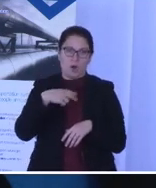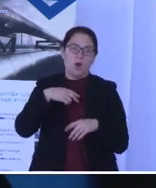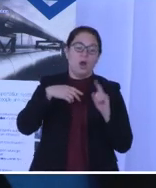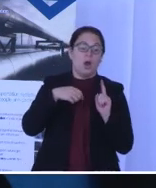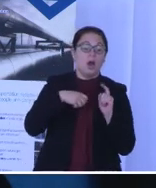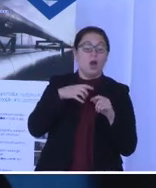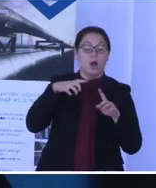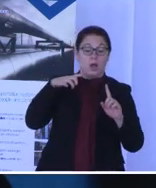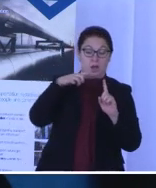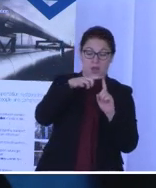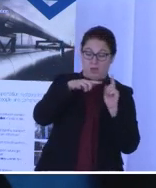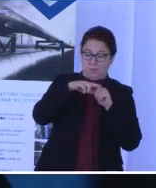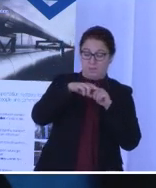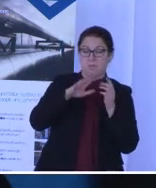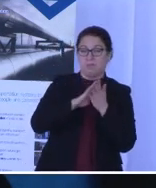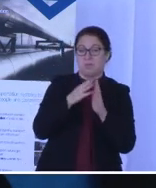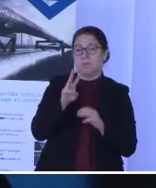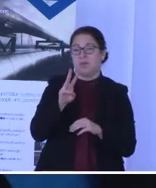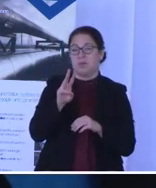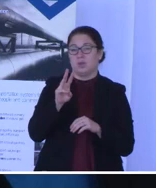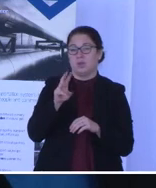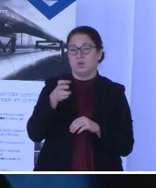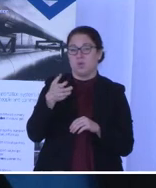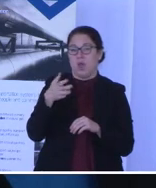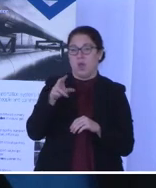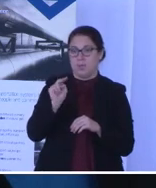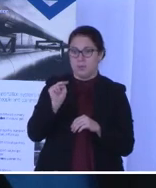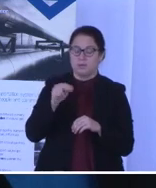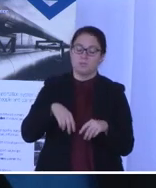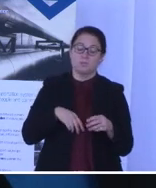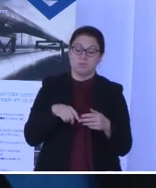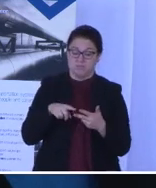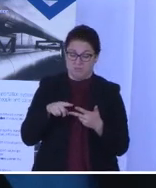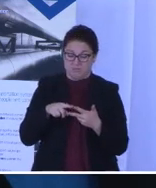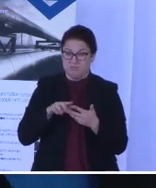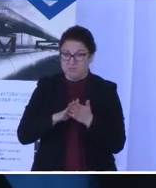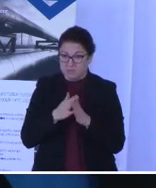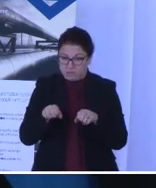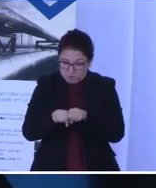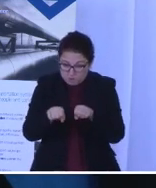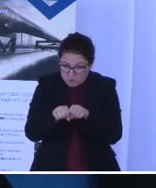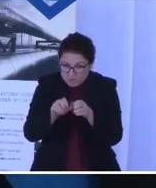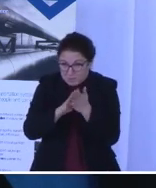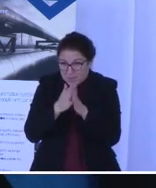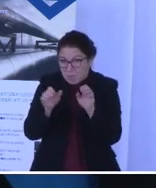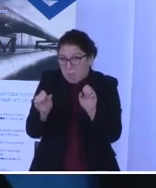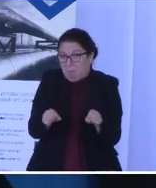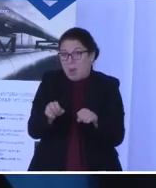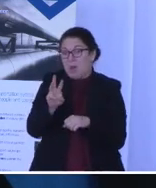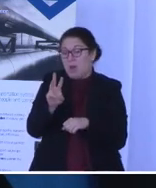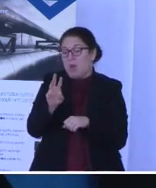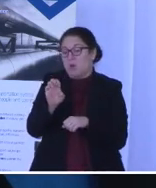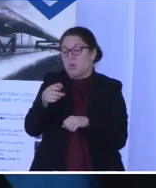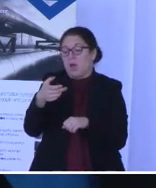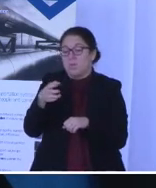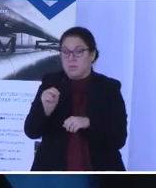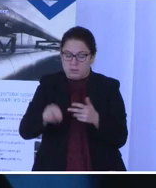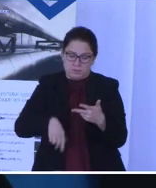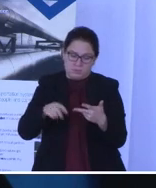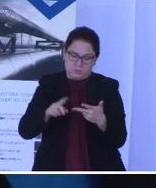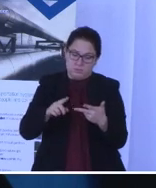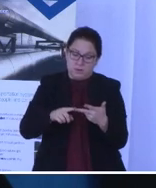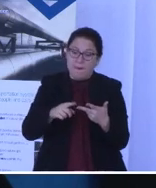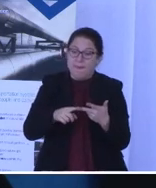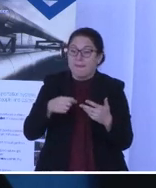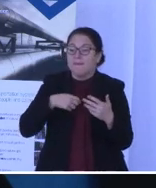drinks. In the 2010s, we witnessed explosives hidden in electronics and attacks on the public side of airports. Now